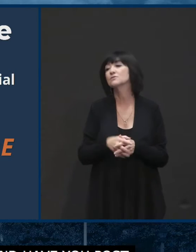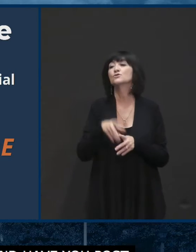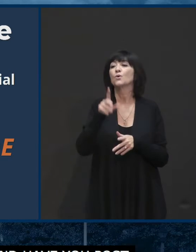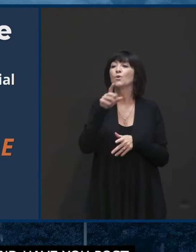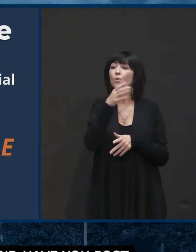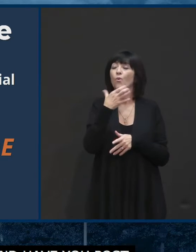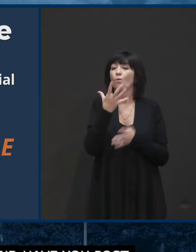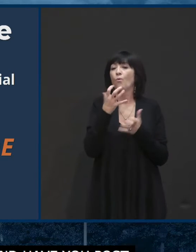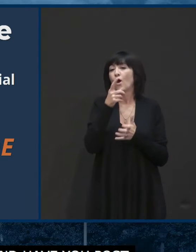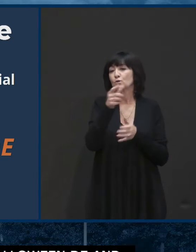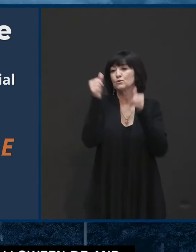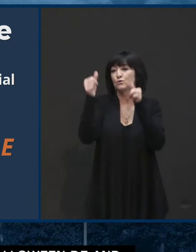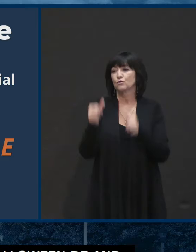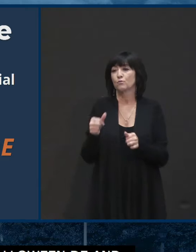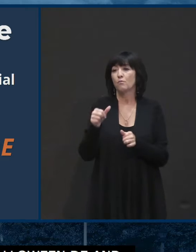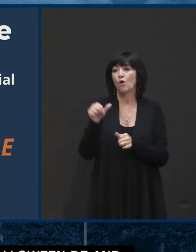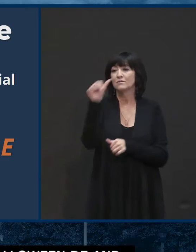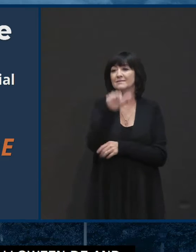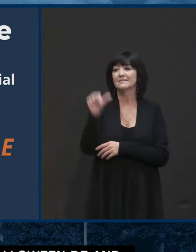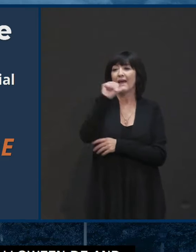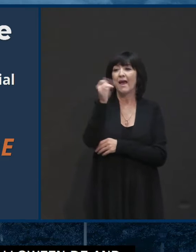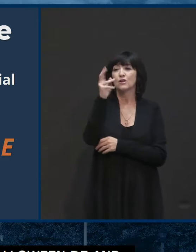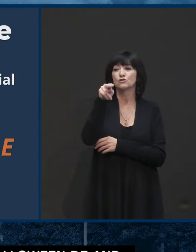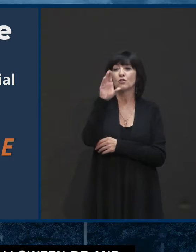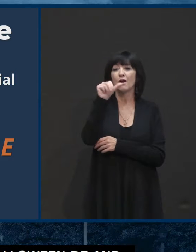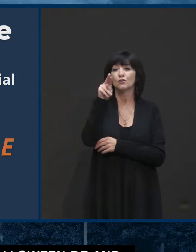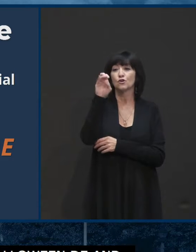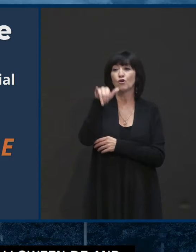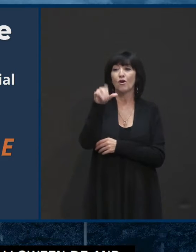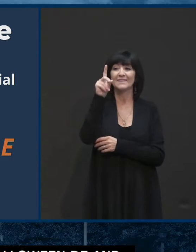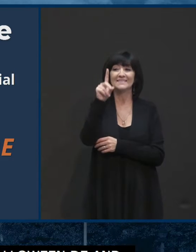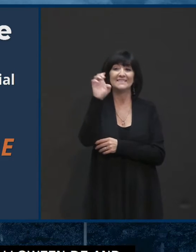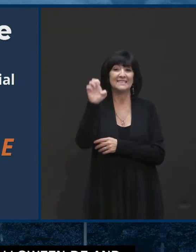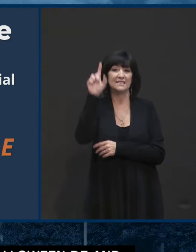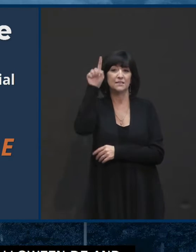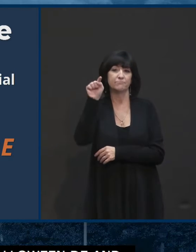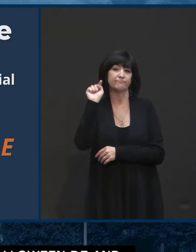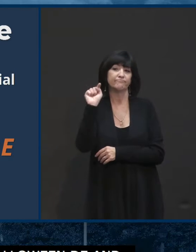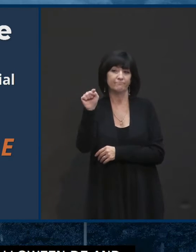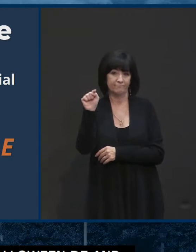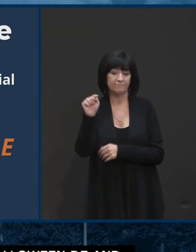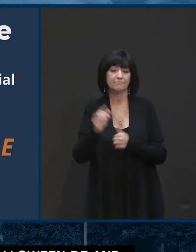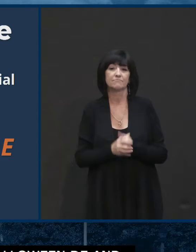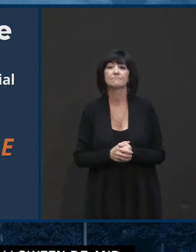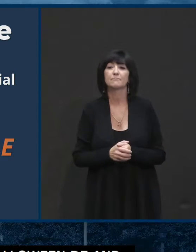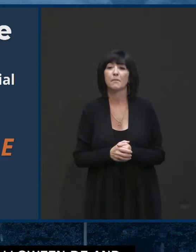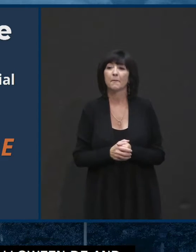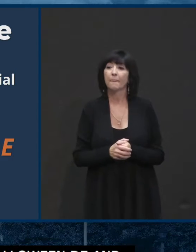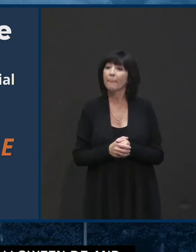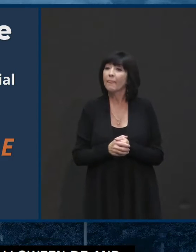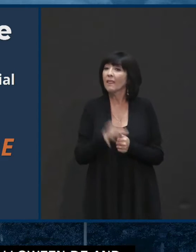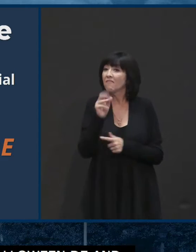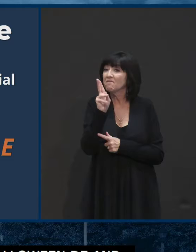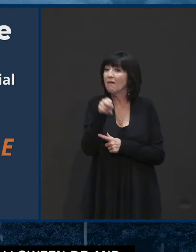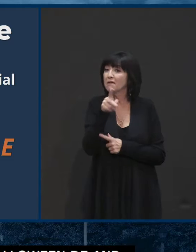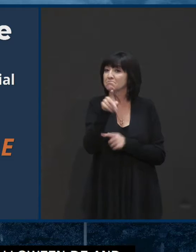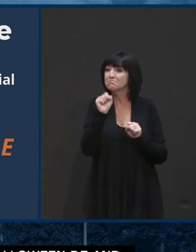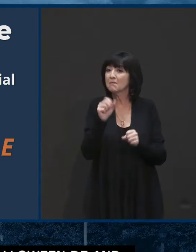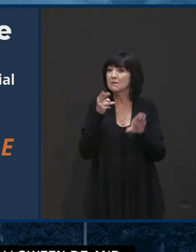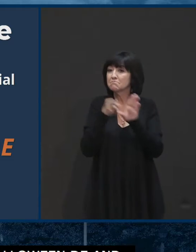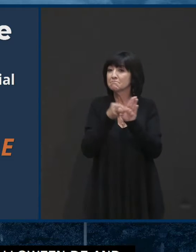@JockCarneyDE. So with that, again, I want to thank Dr. Rattay and her team at the Division of Public